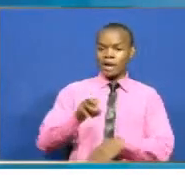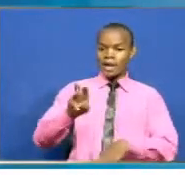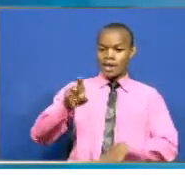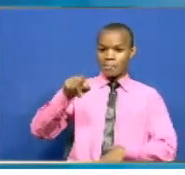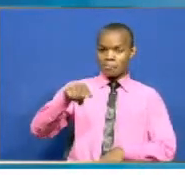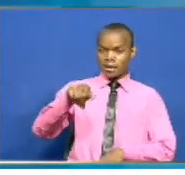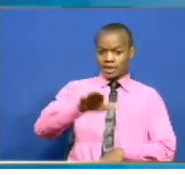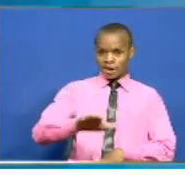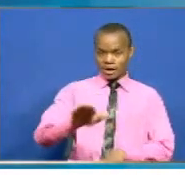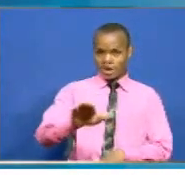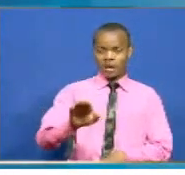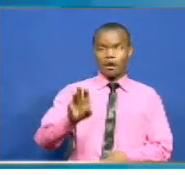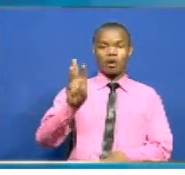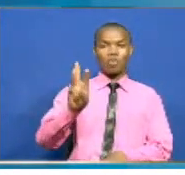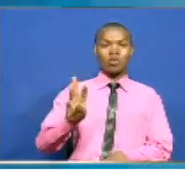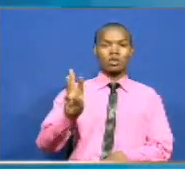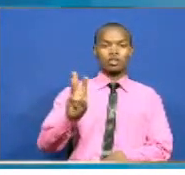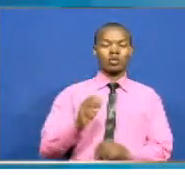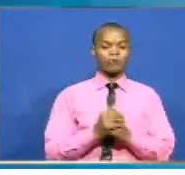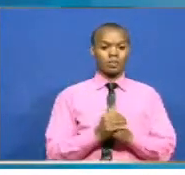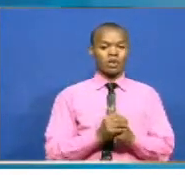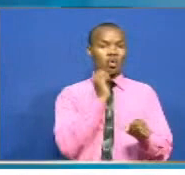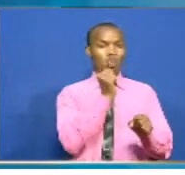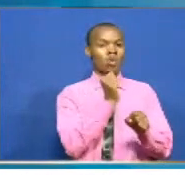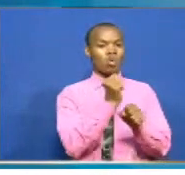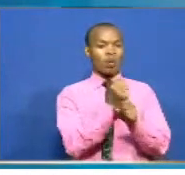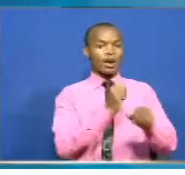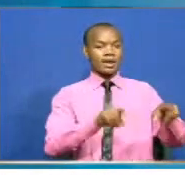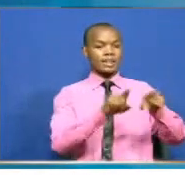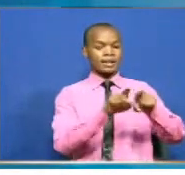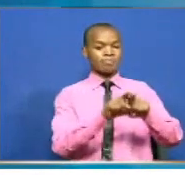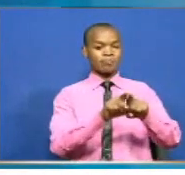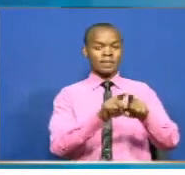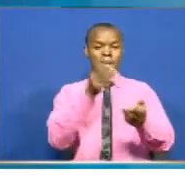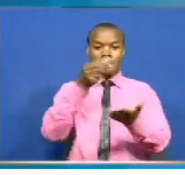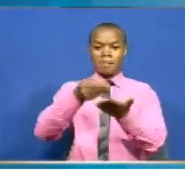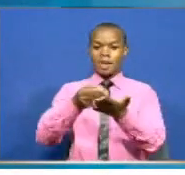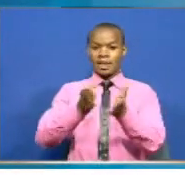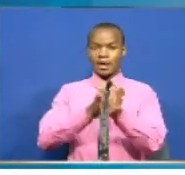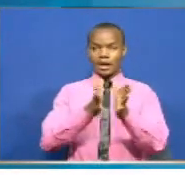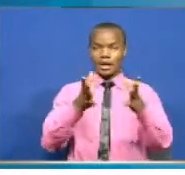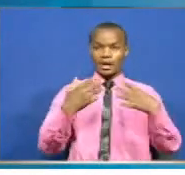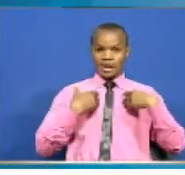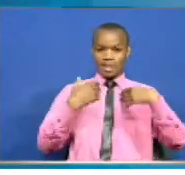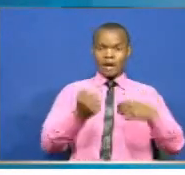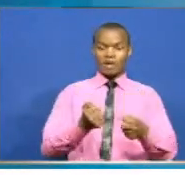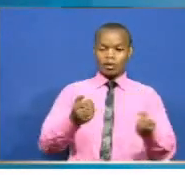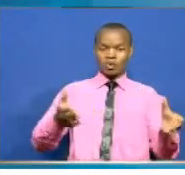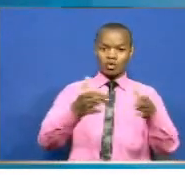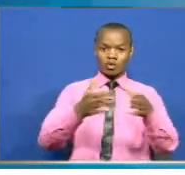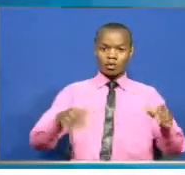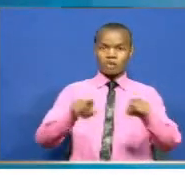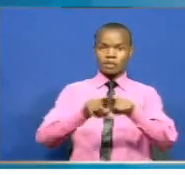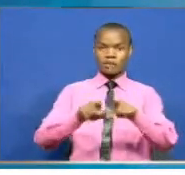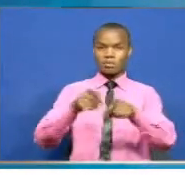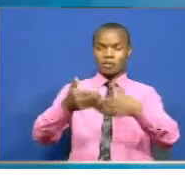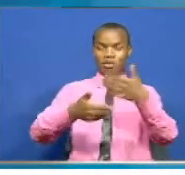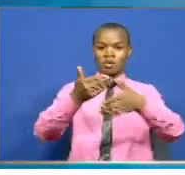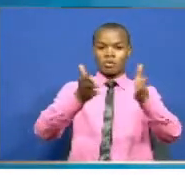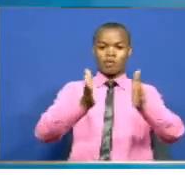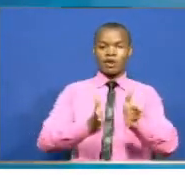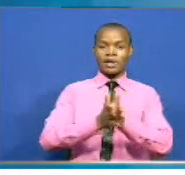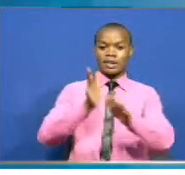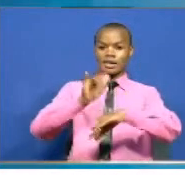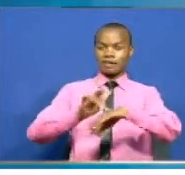He sits at the Finance and Health Committee at the National Assembly and is also a Professor of Tropical and Infectious Diseases. Thank you so